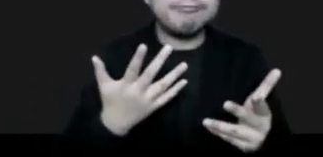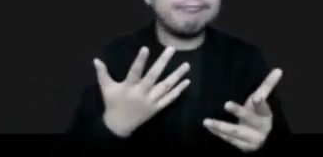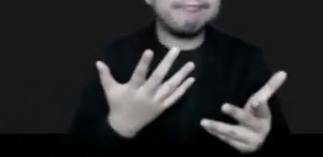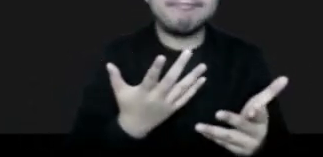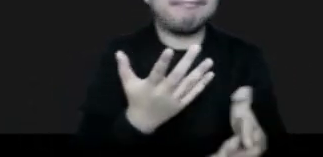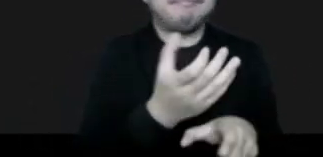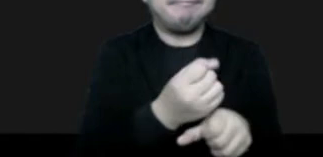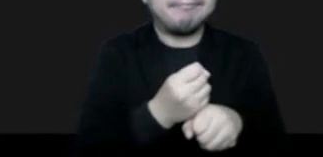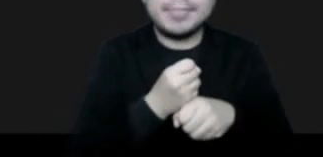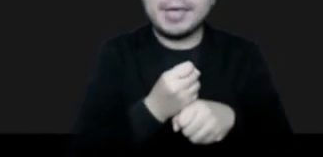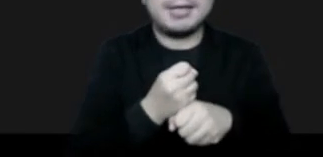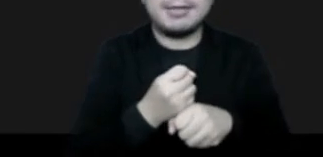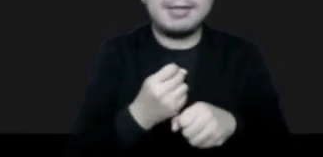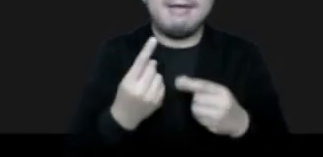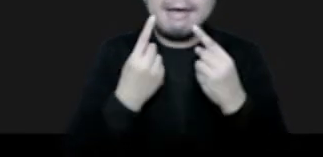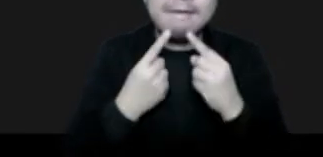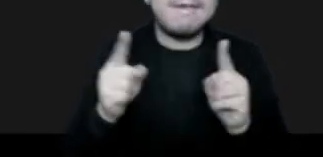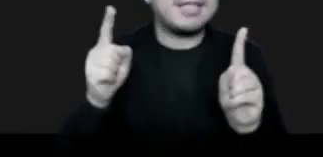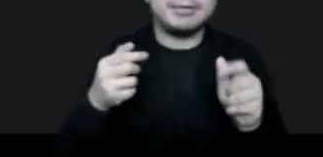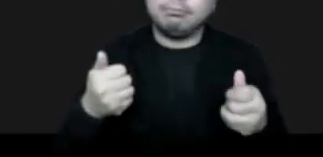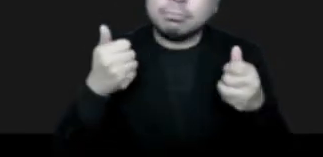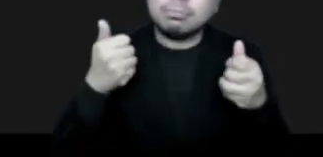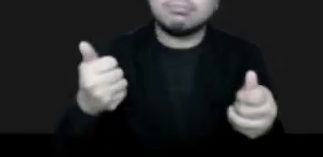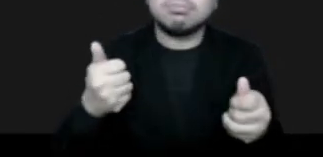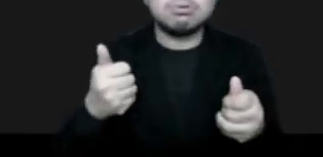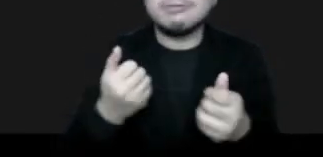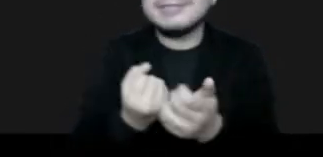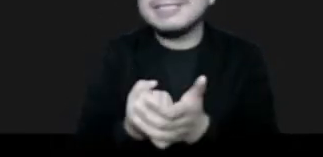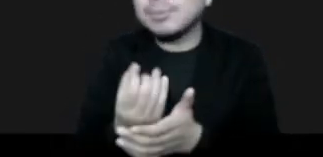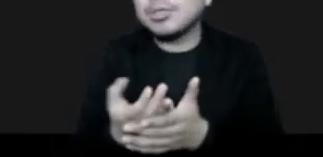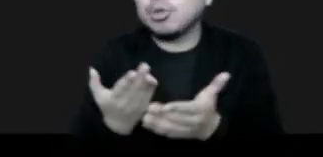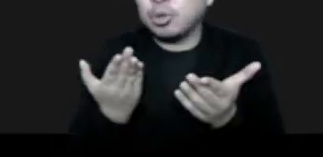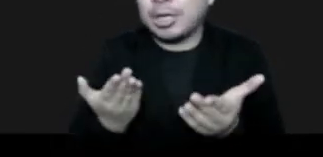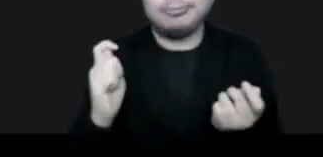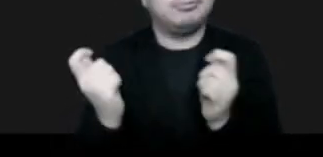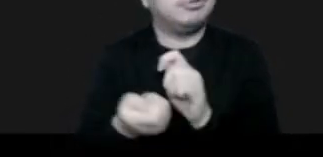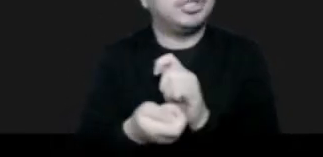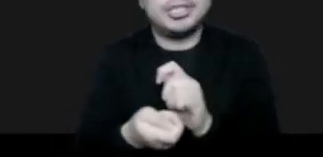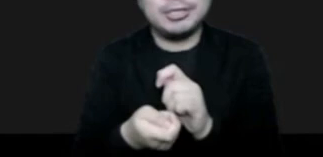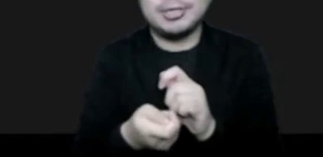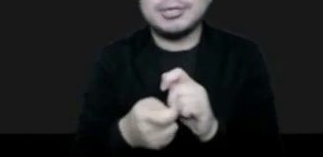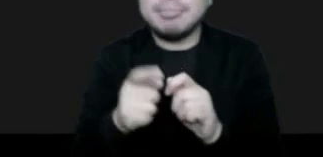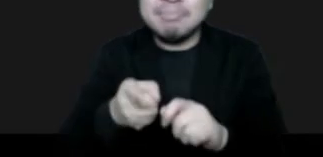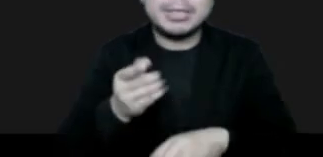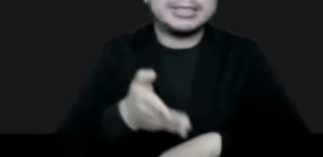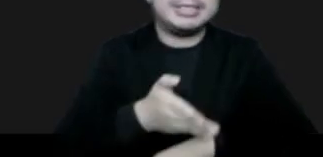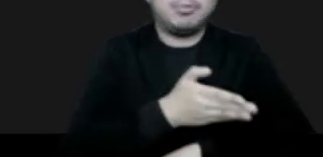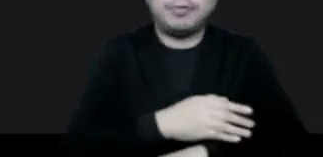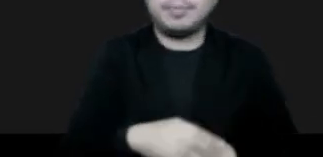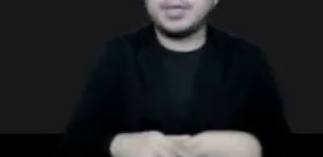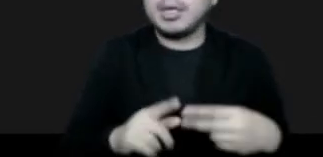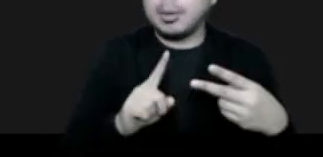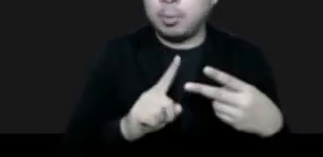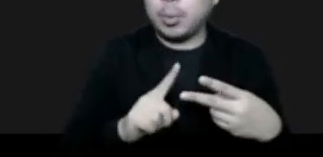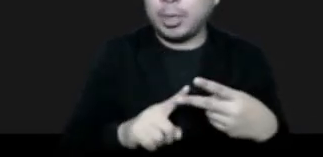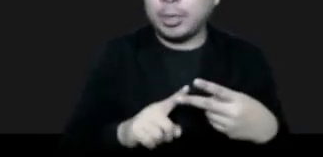have learned it, and now this is how we are going to correct it. Then the other thing, during a disaster, we